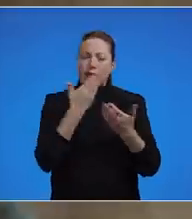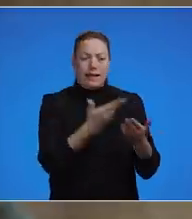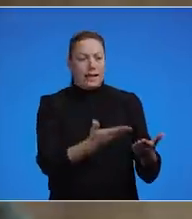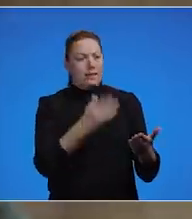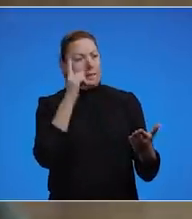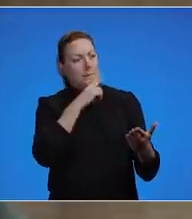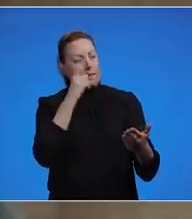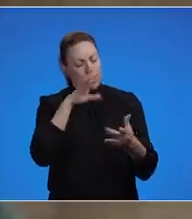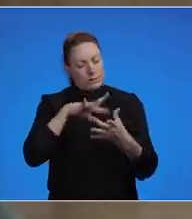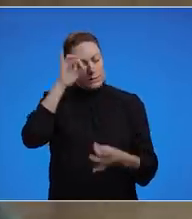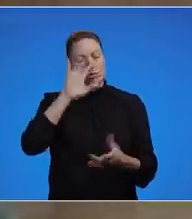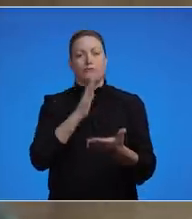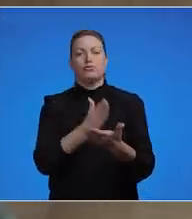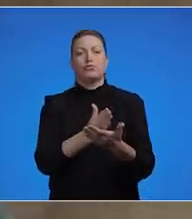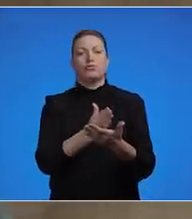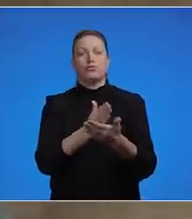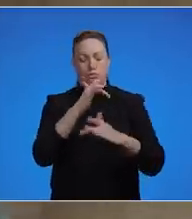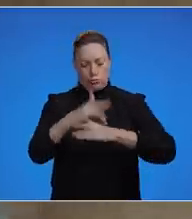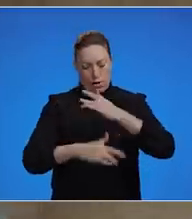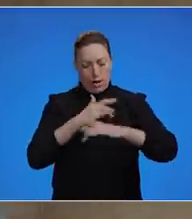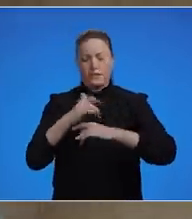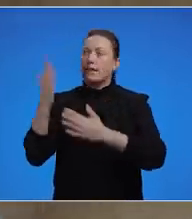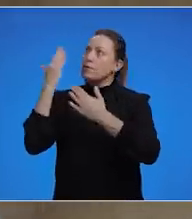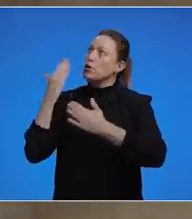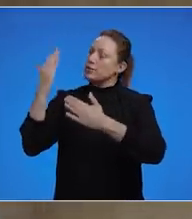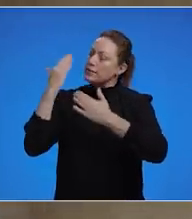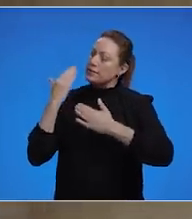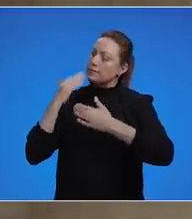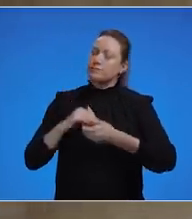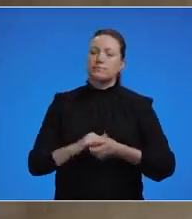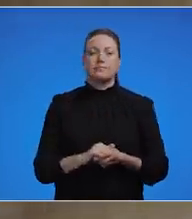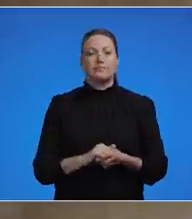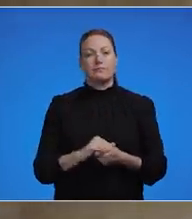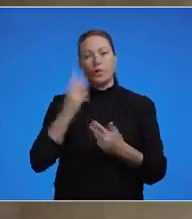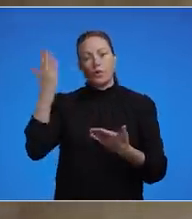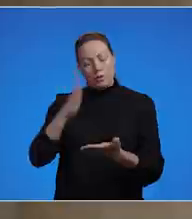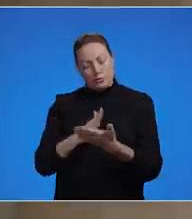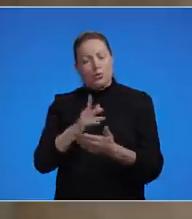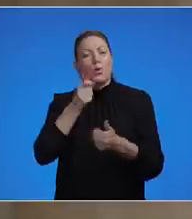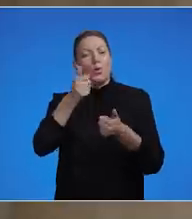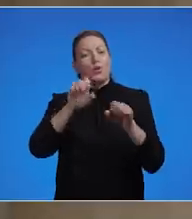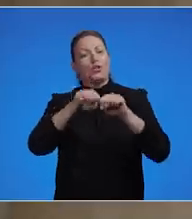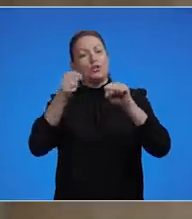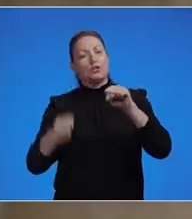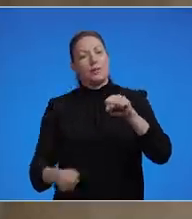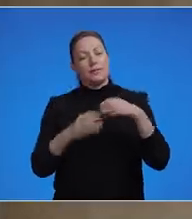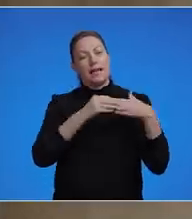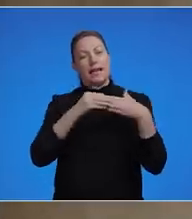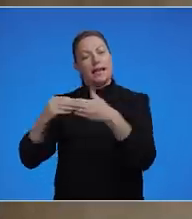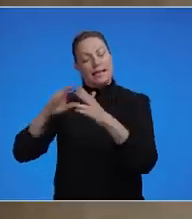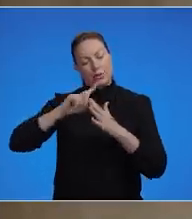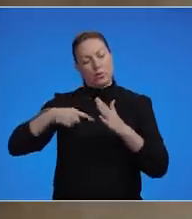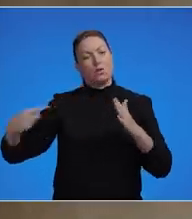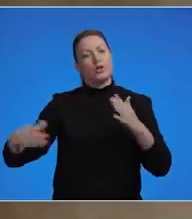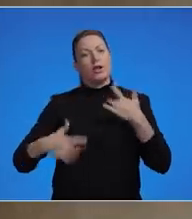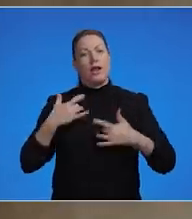your people the Spirit of truth. Christ, have mercy. Christ, have mercy. You are the Good Shepherd leading us to eternal